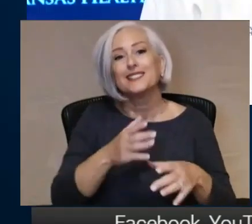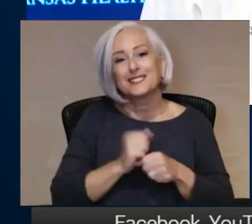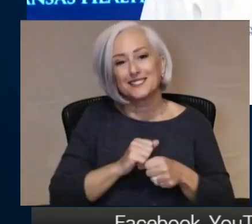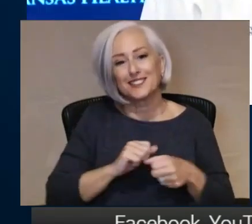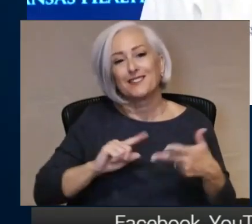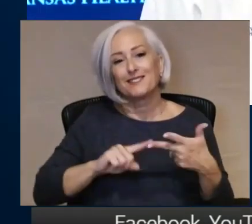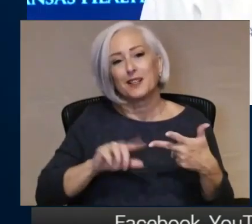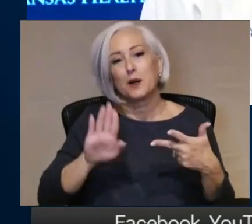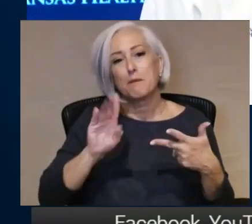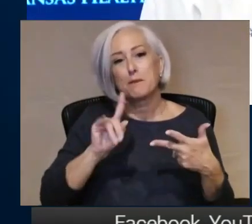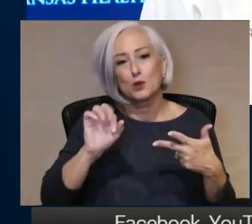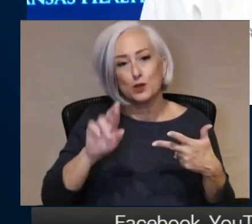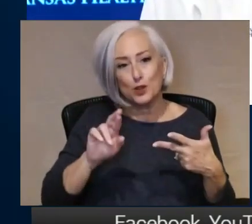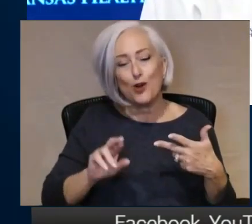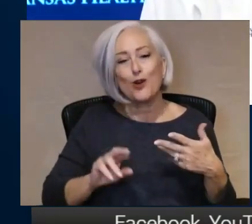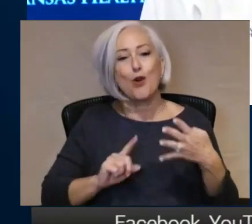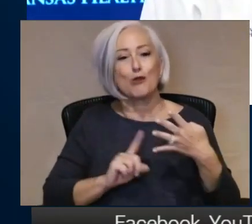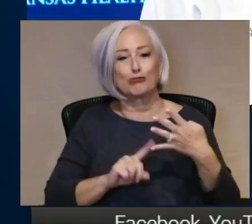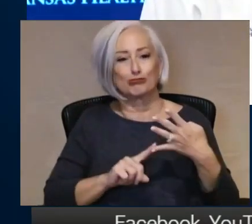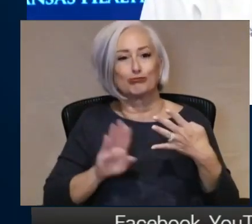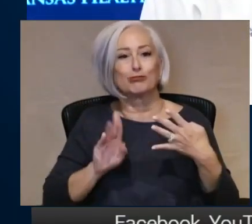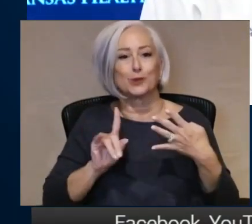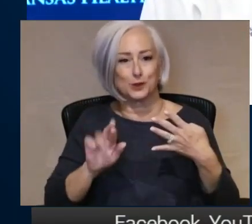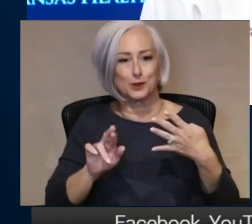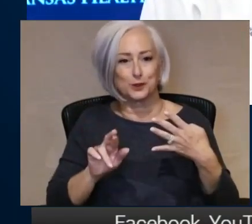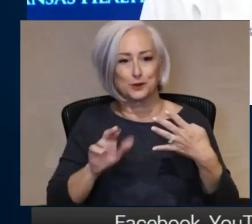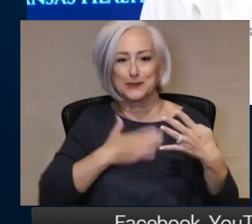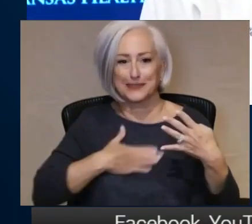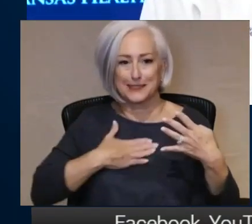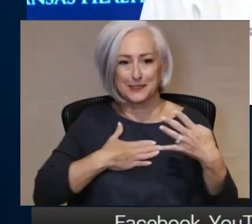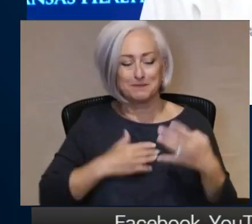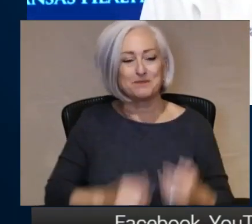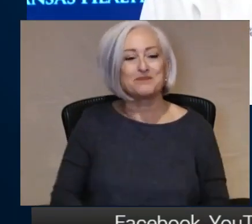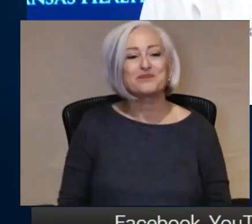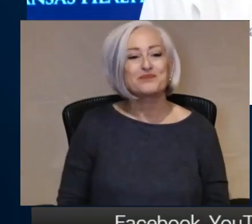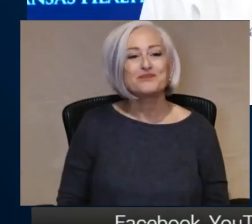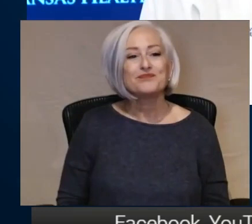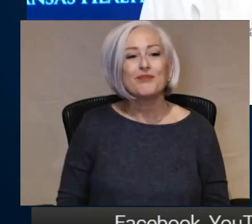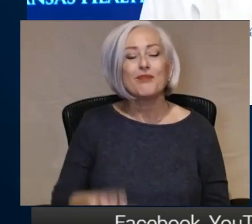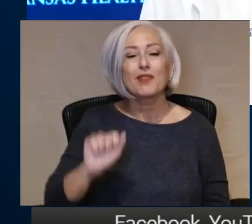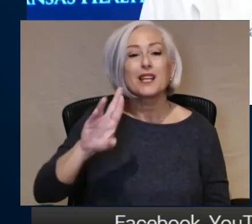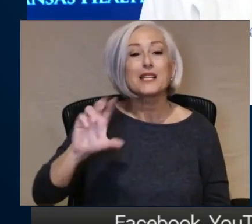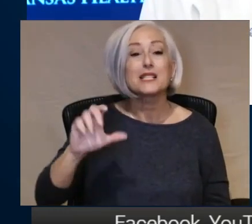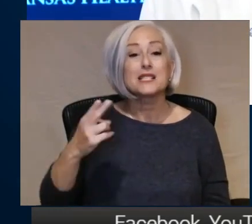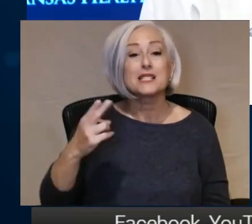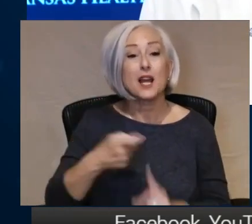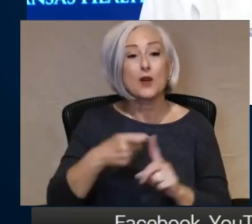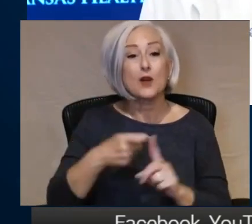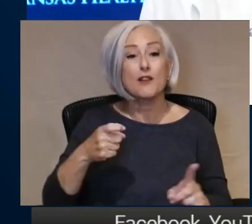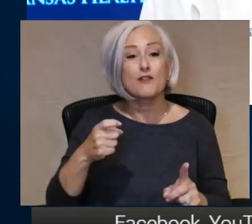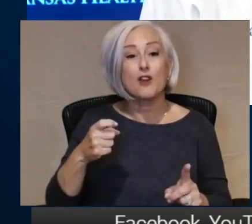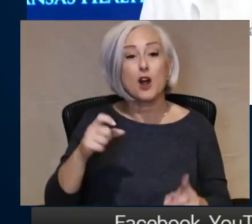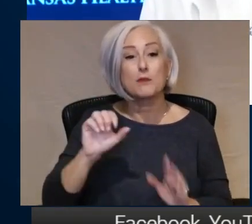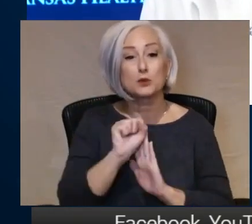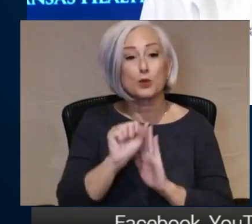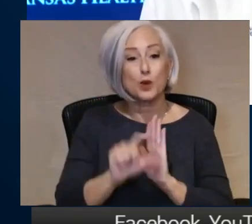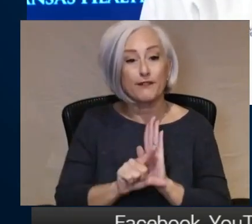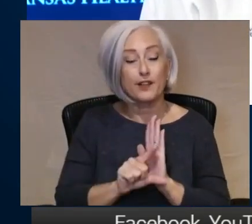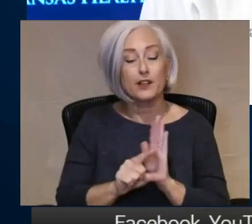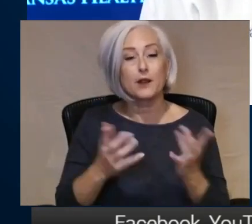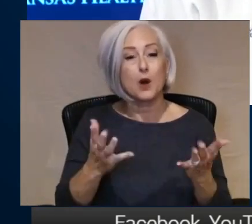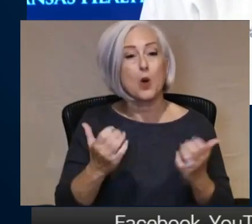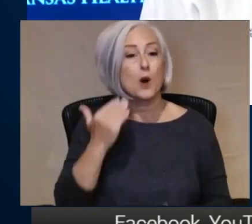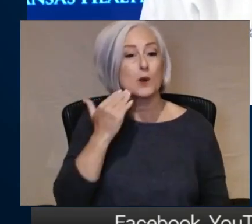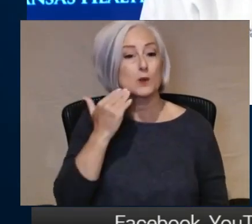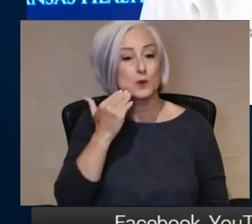Carola Wendy's questions here in a minute, but first, Sarah from Springfield is asking a COVID question. She said,